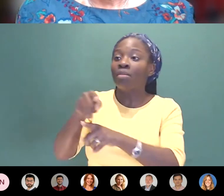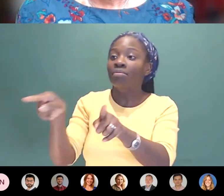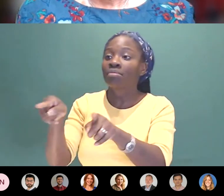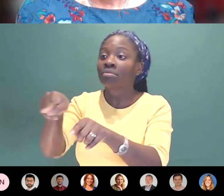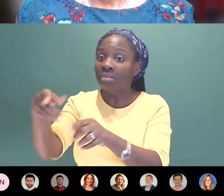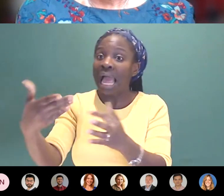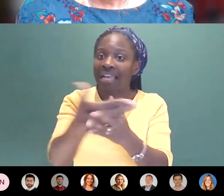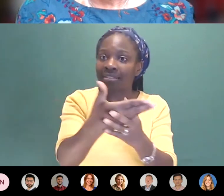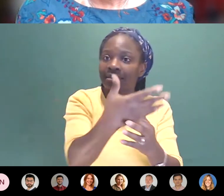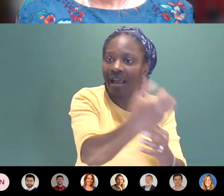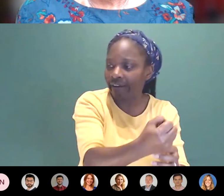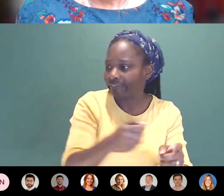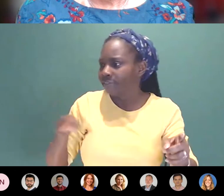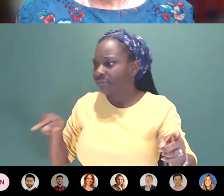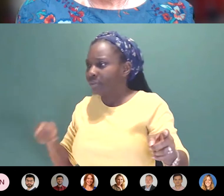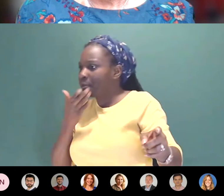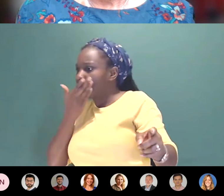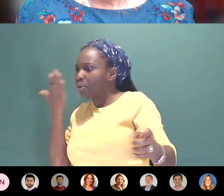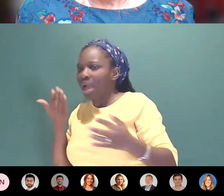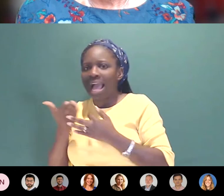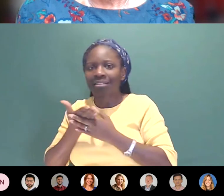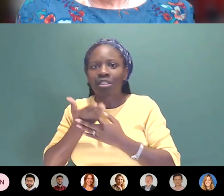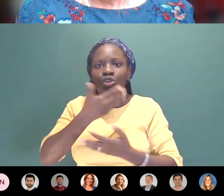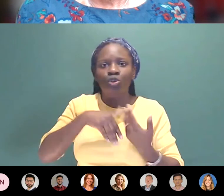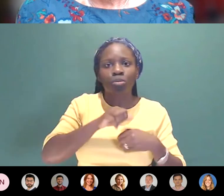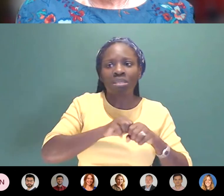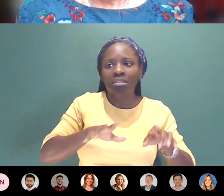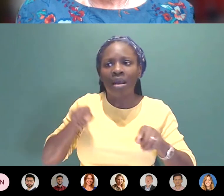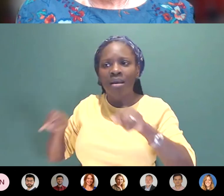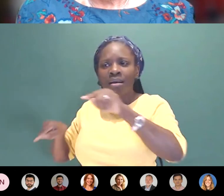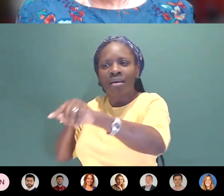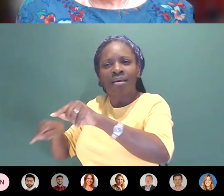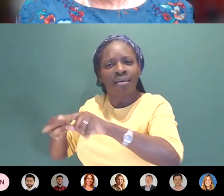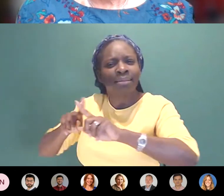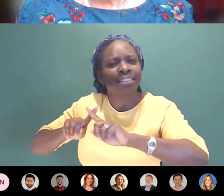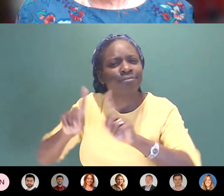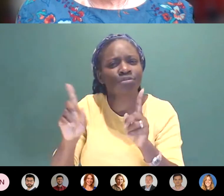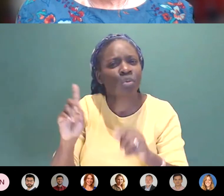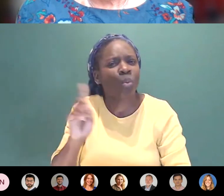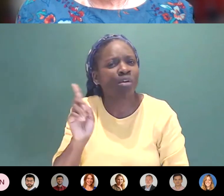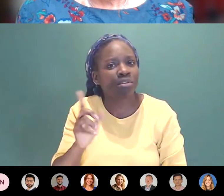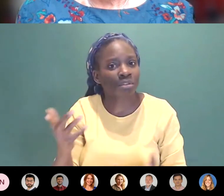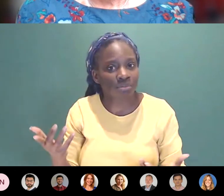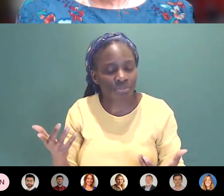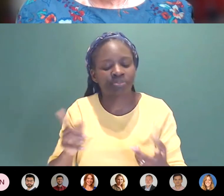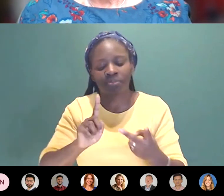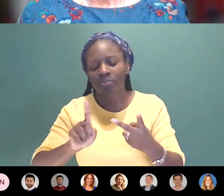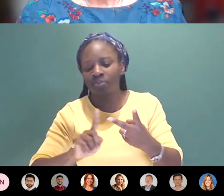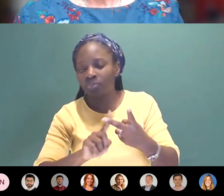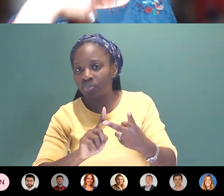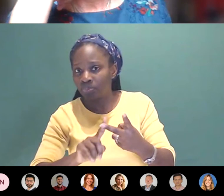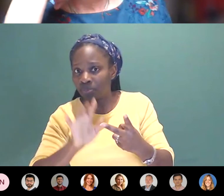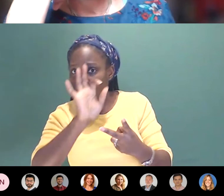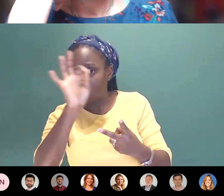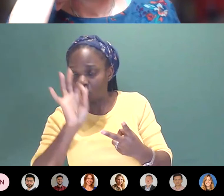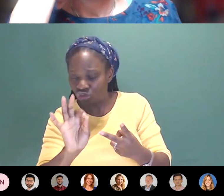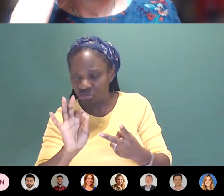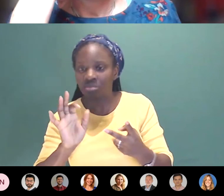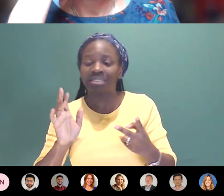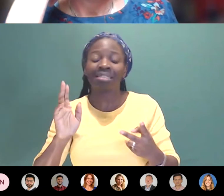the resources. And particularly for the deaf and for the deaf people, whether